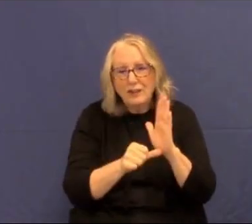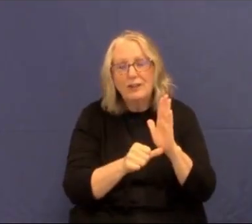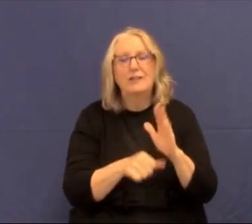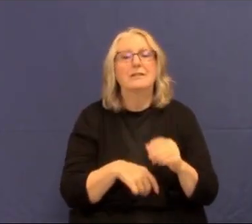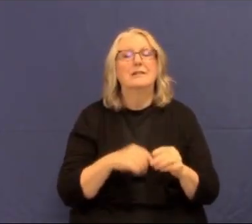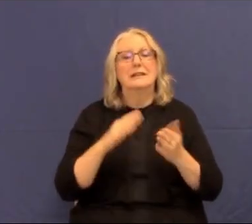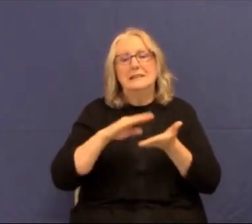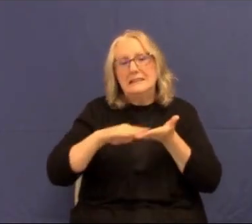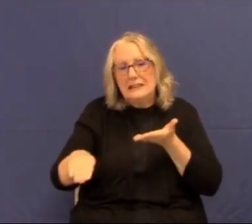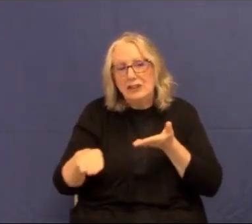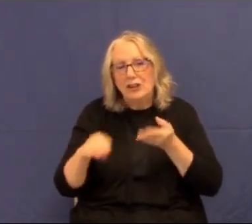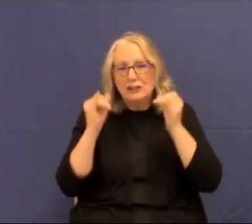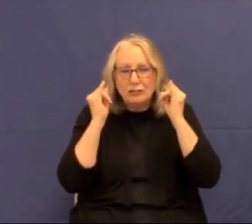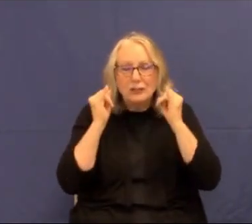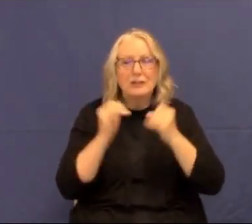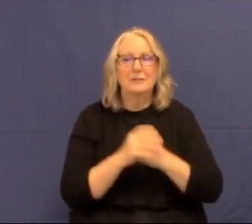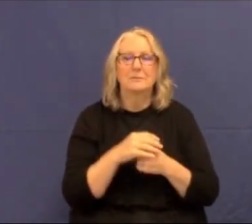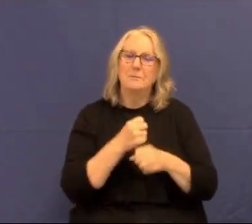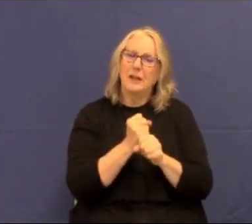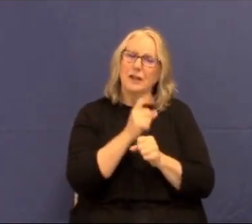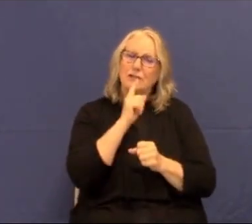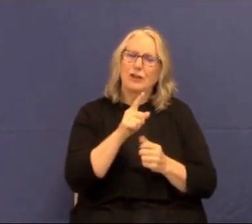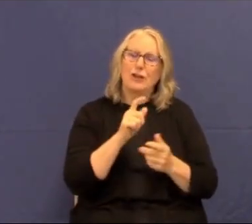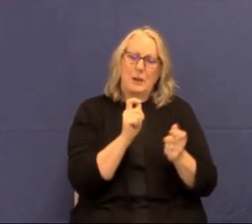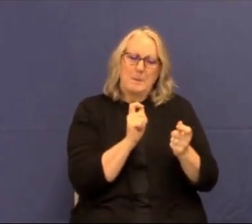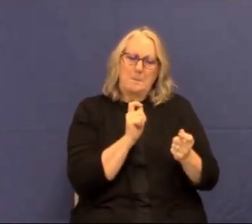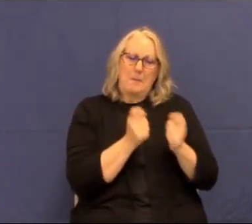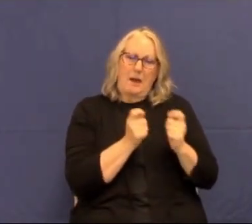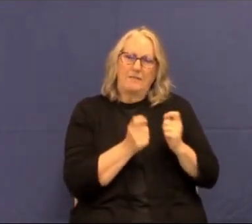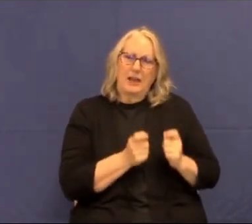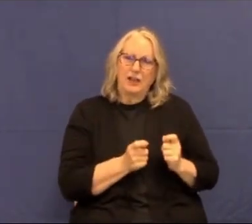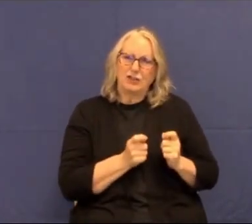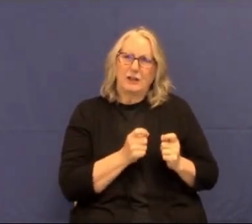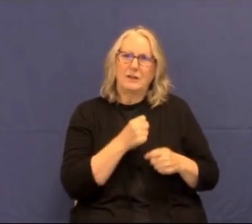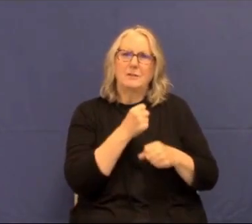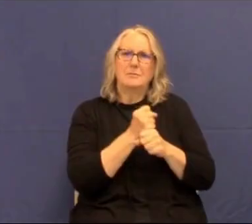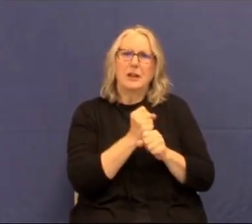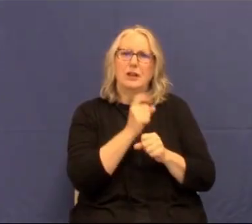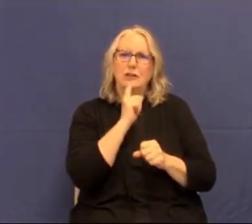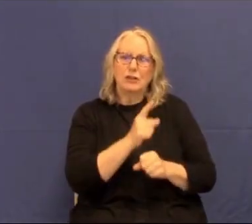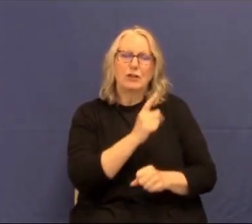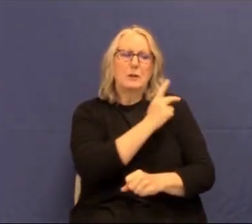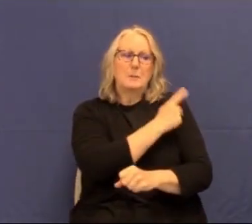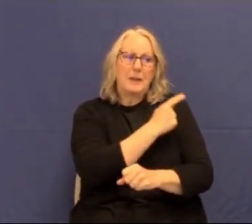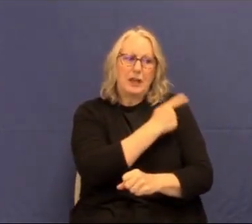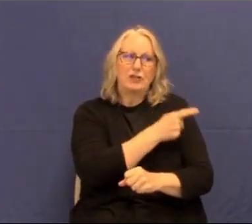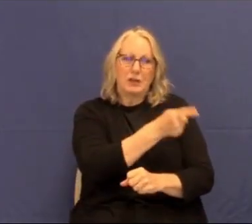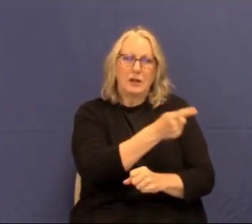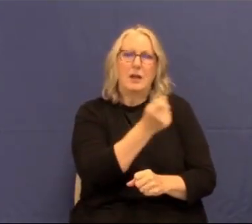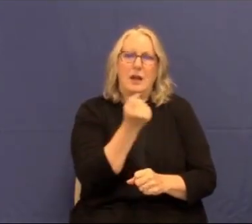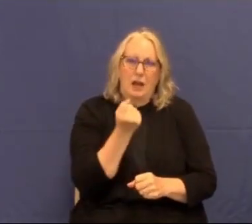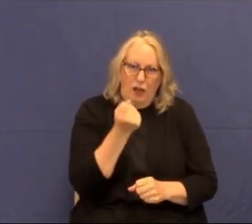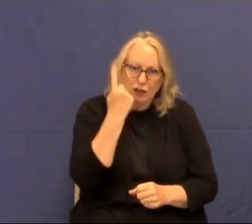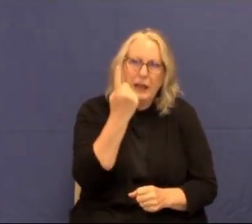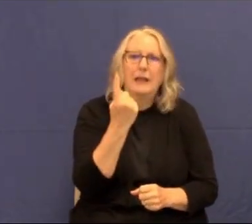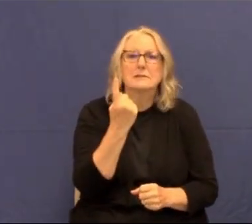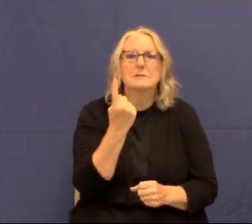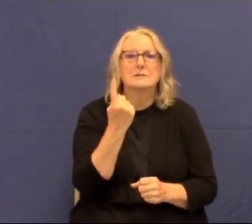the discharge instructions, making those modifications to make sure that we know that the